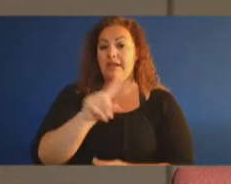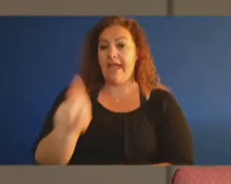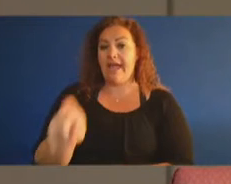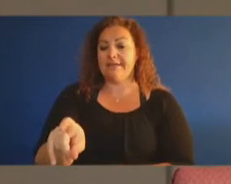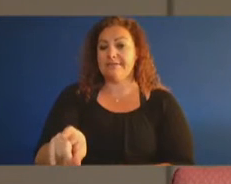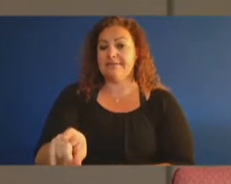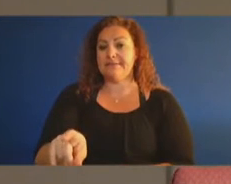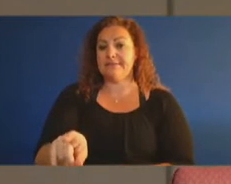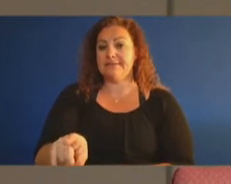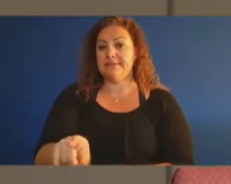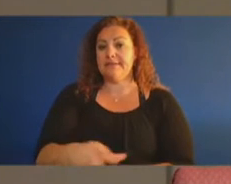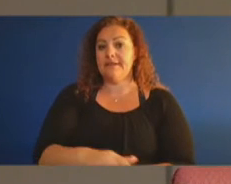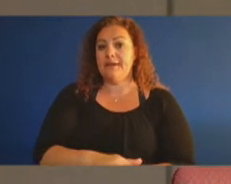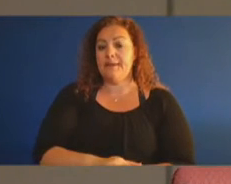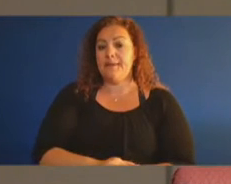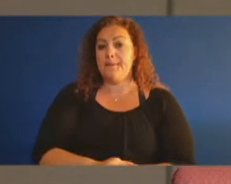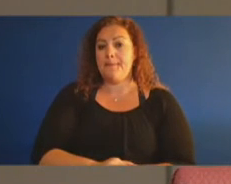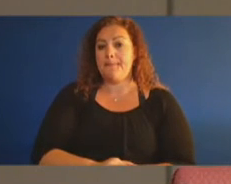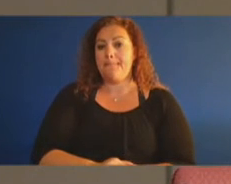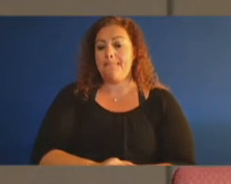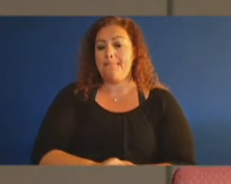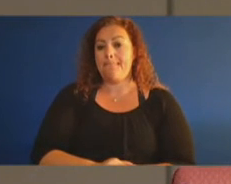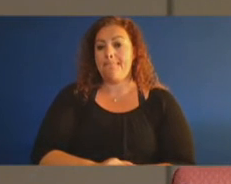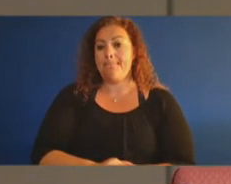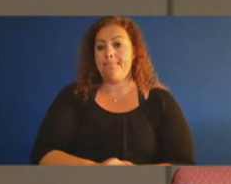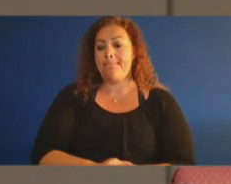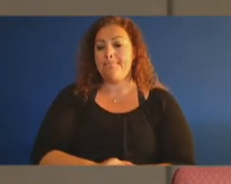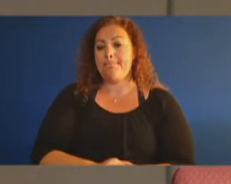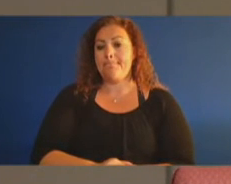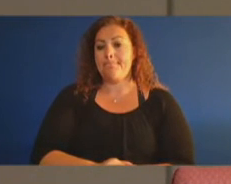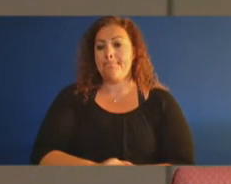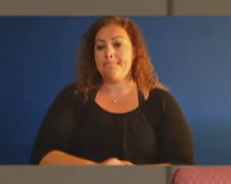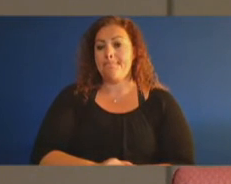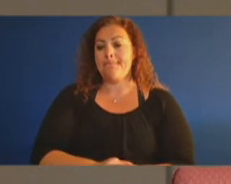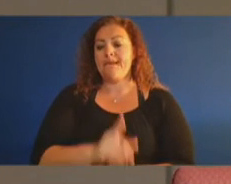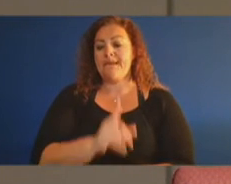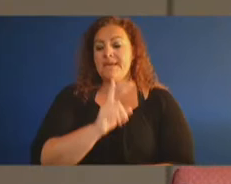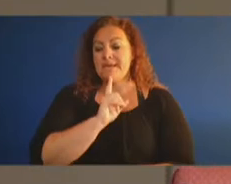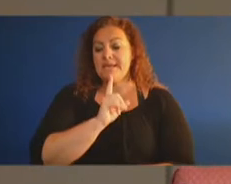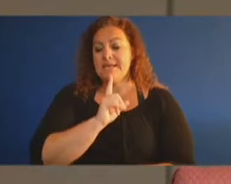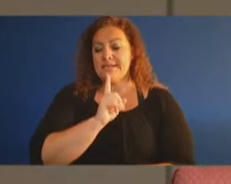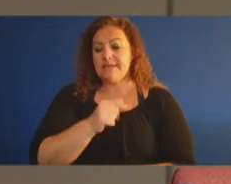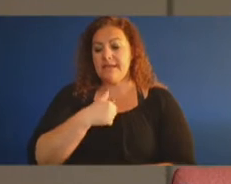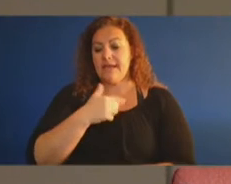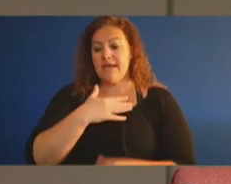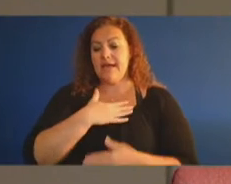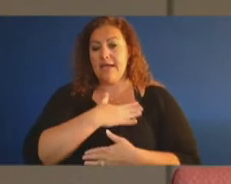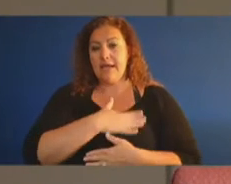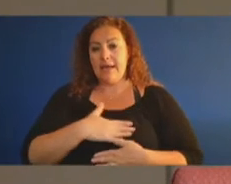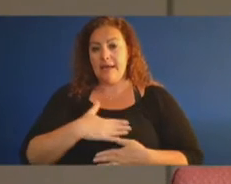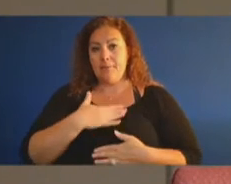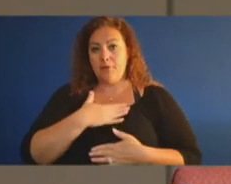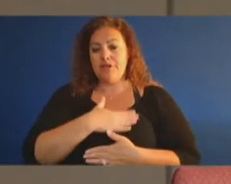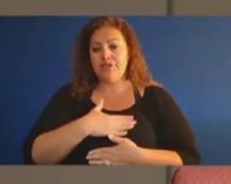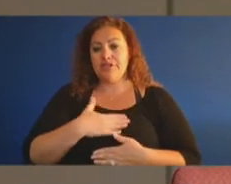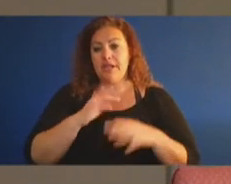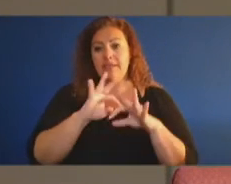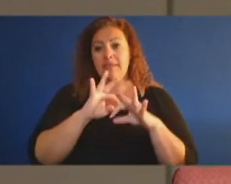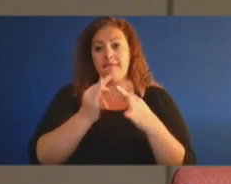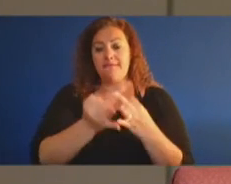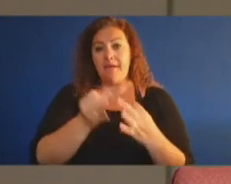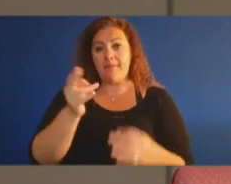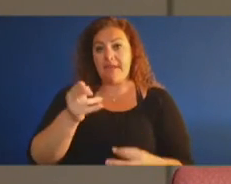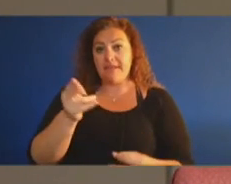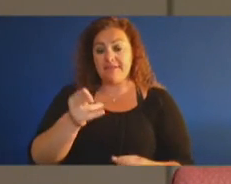asked um certainly uh I appreciate the family history here how LaVine